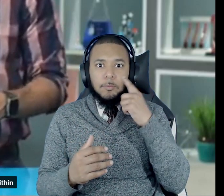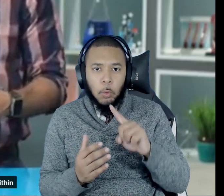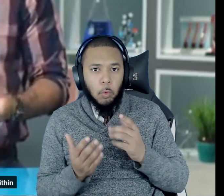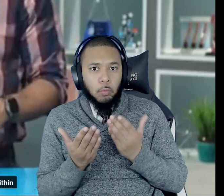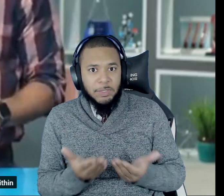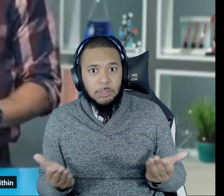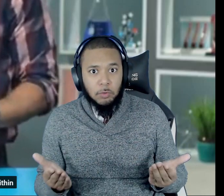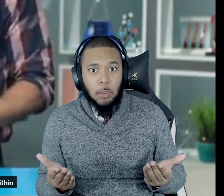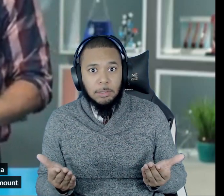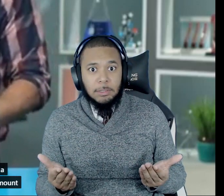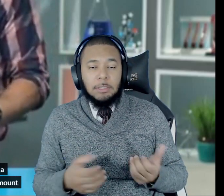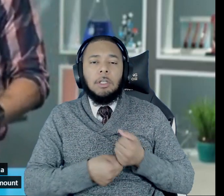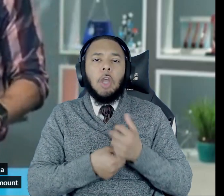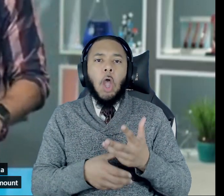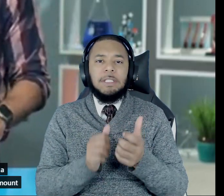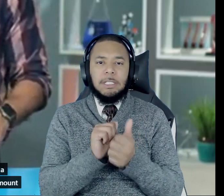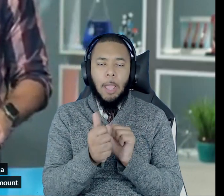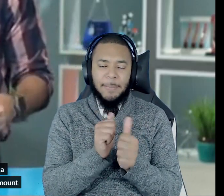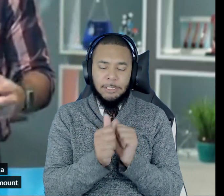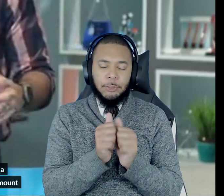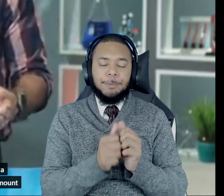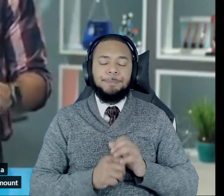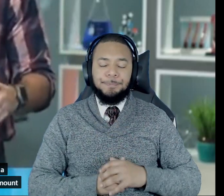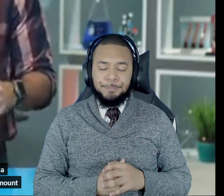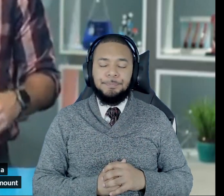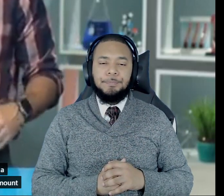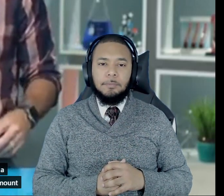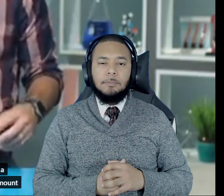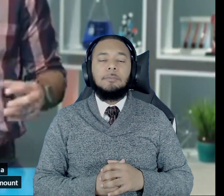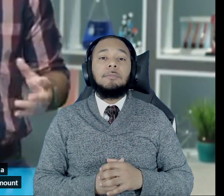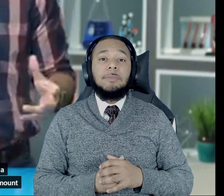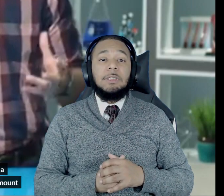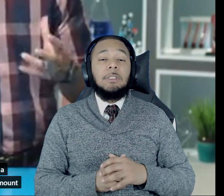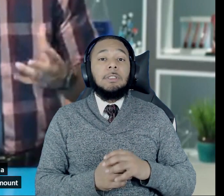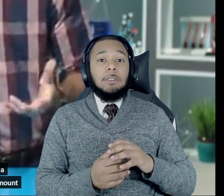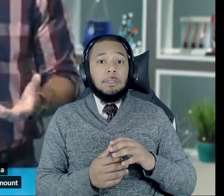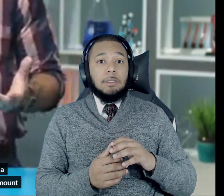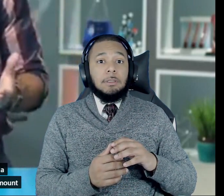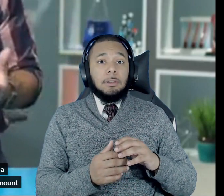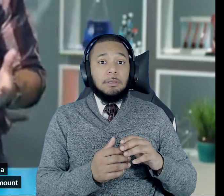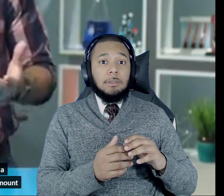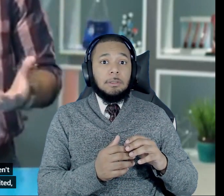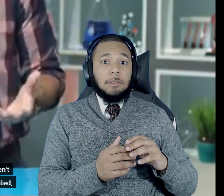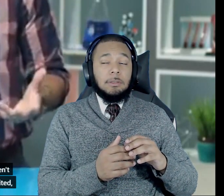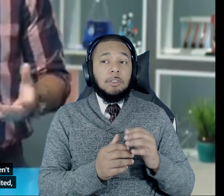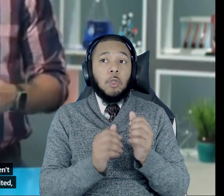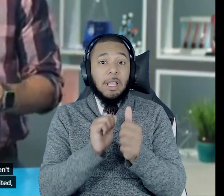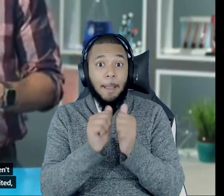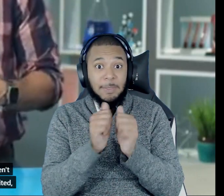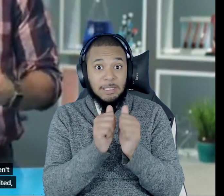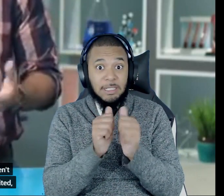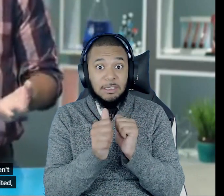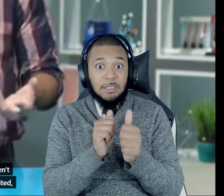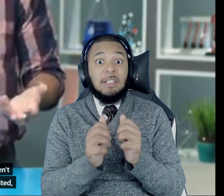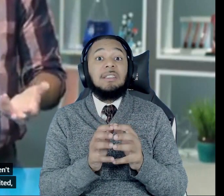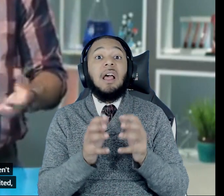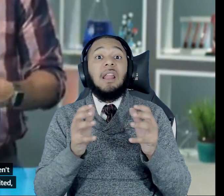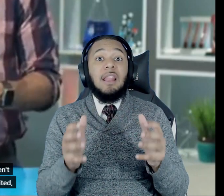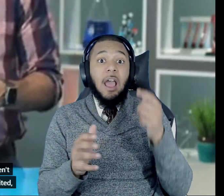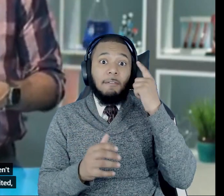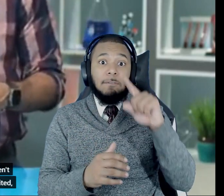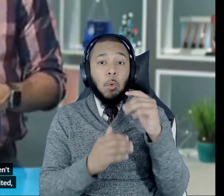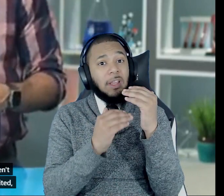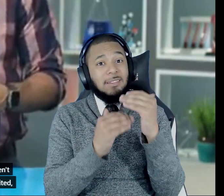competition within an ecosystem. We're going to have a lot of competition between a finite amount of resources because resources